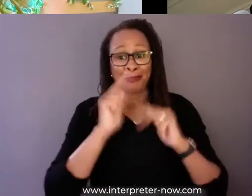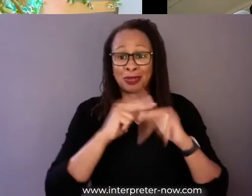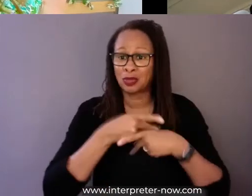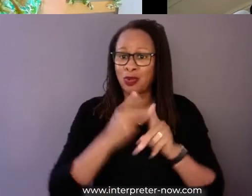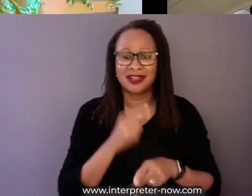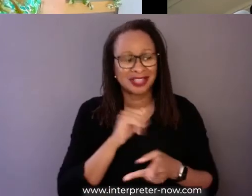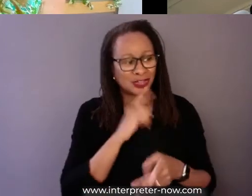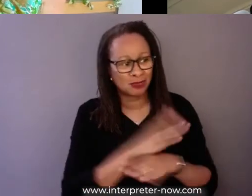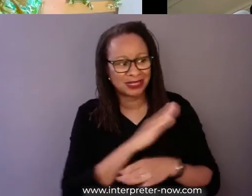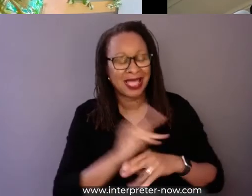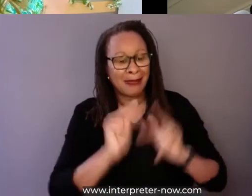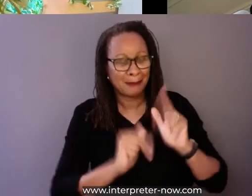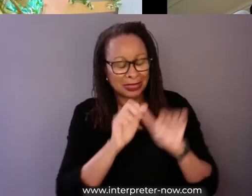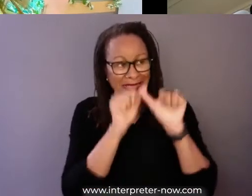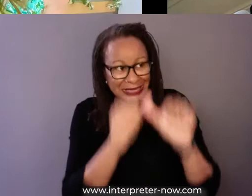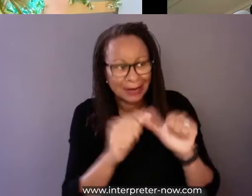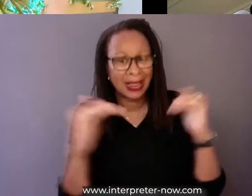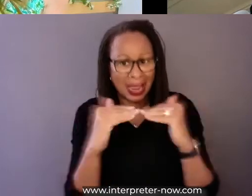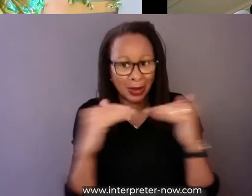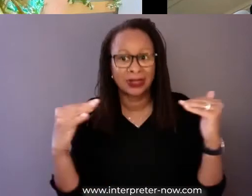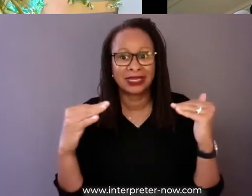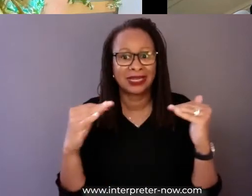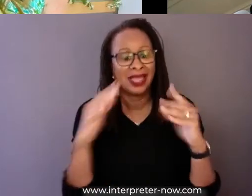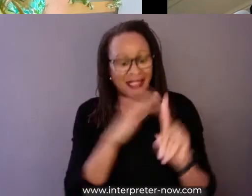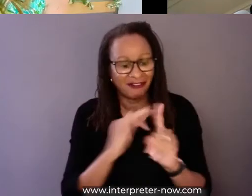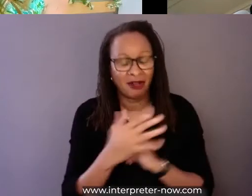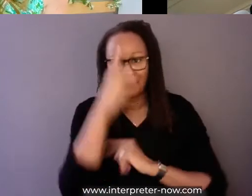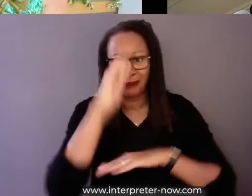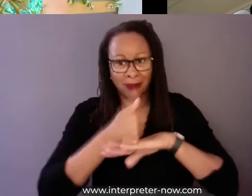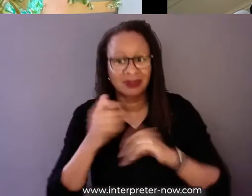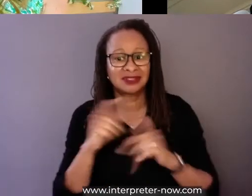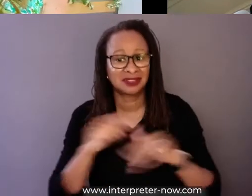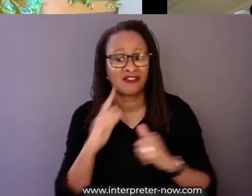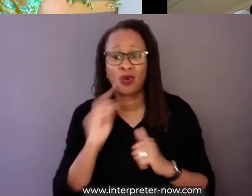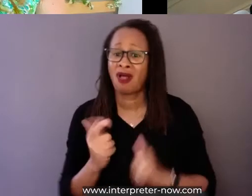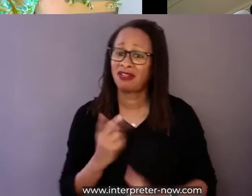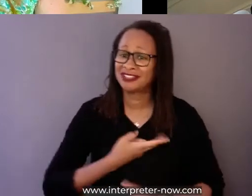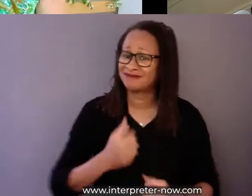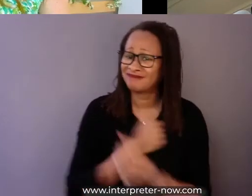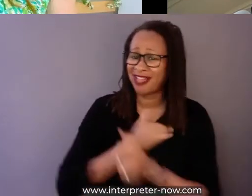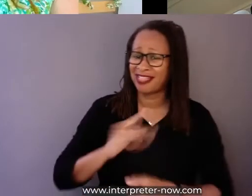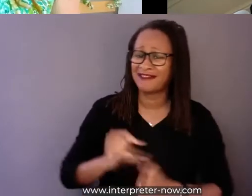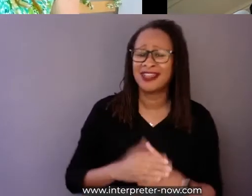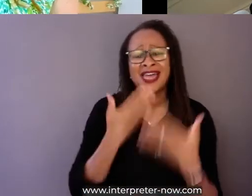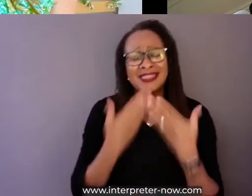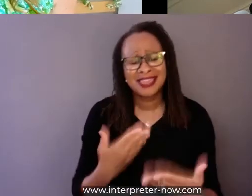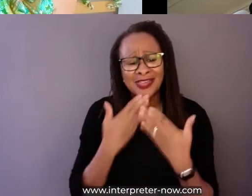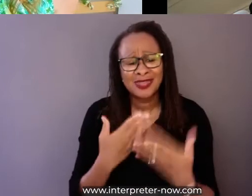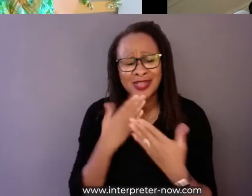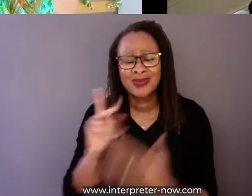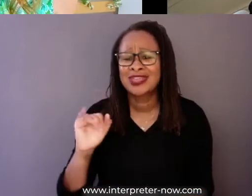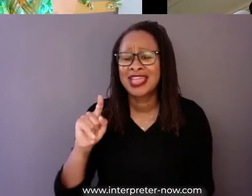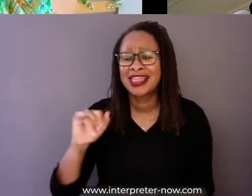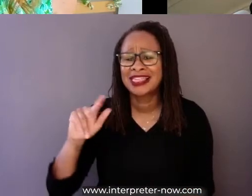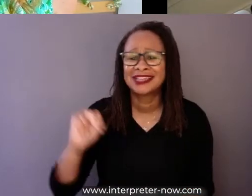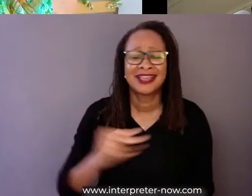really built sustainably, equitably, inclusively for all of us. I love it. Thank you, Katelin. Thank